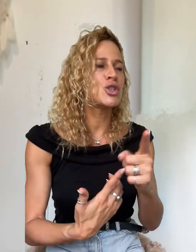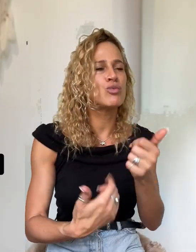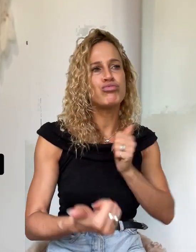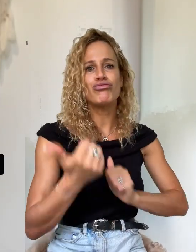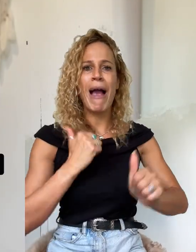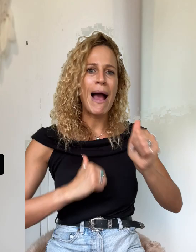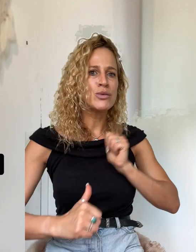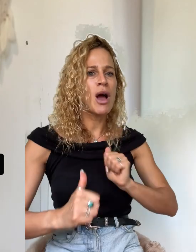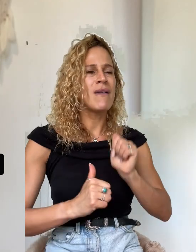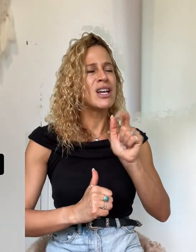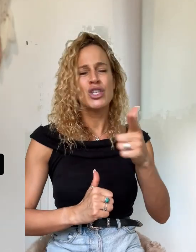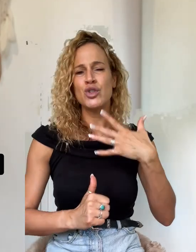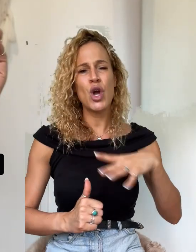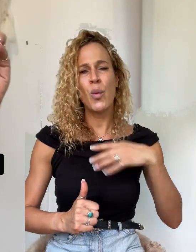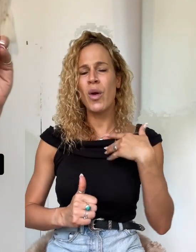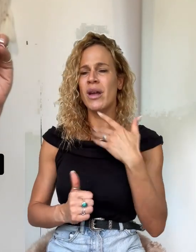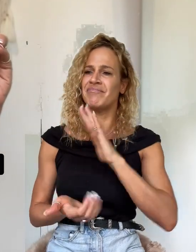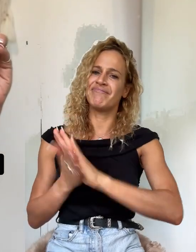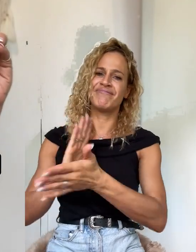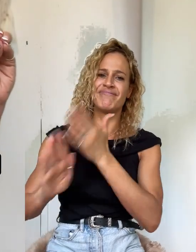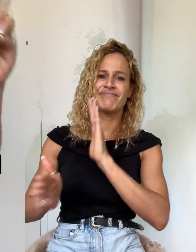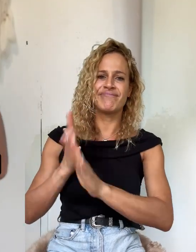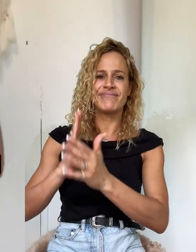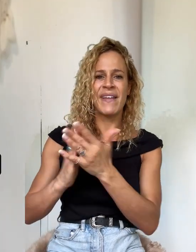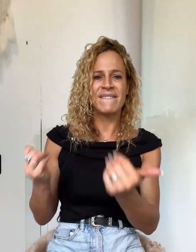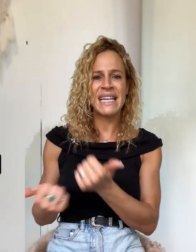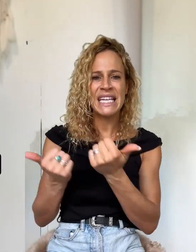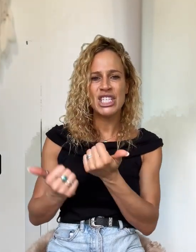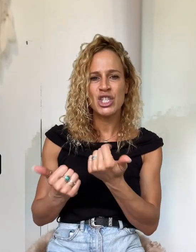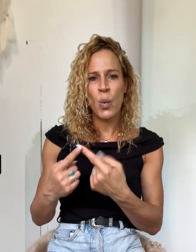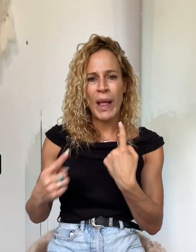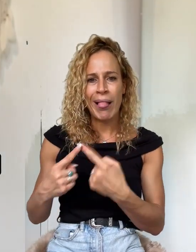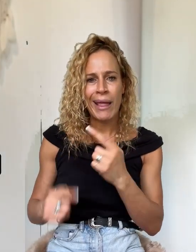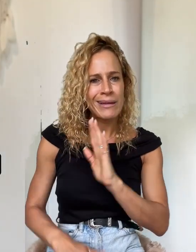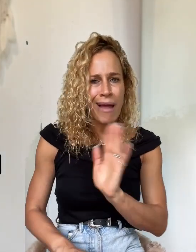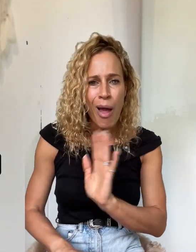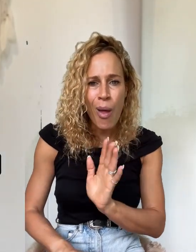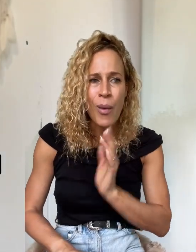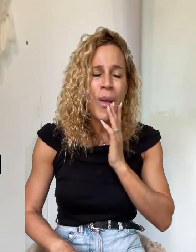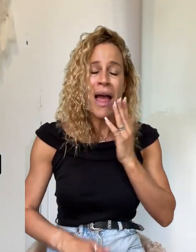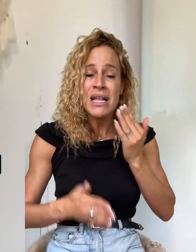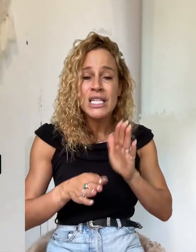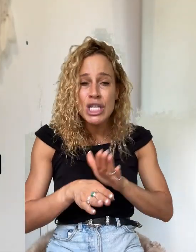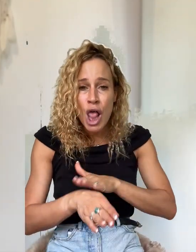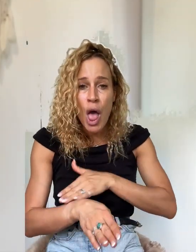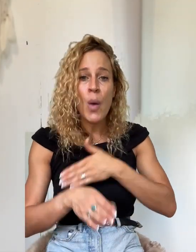of. You don't want to peak too soon. So that's just my first little